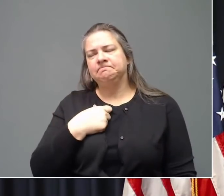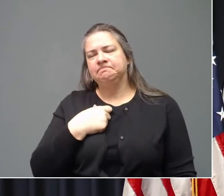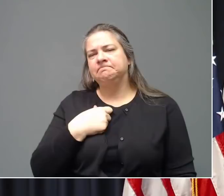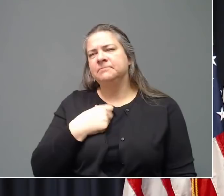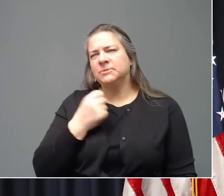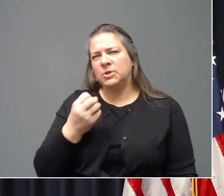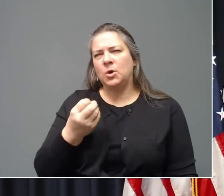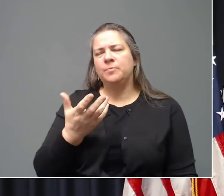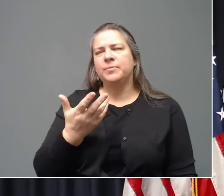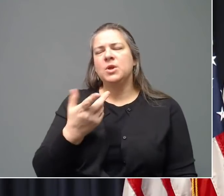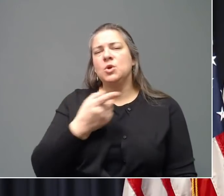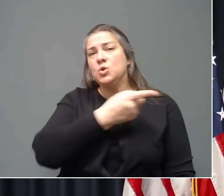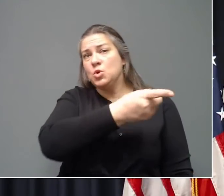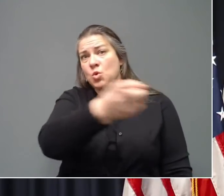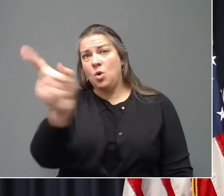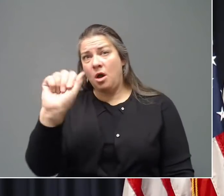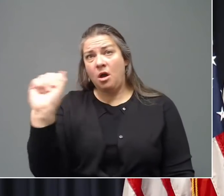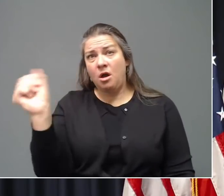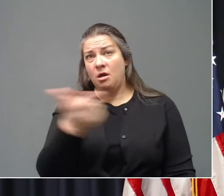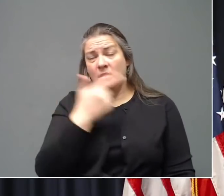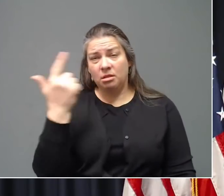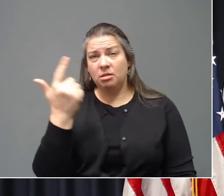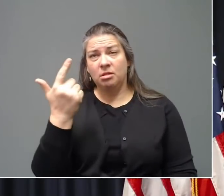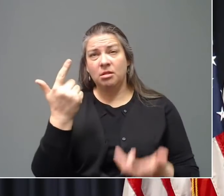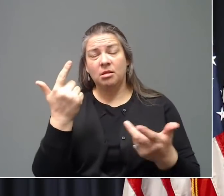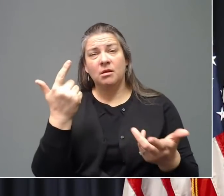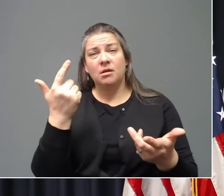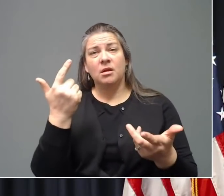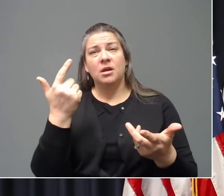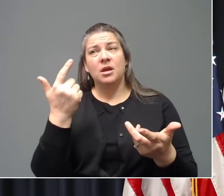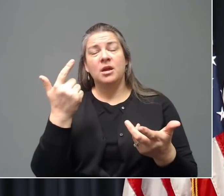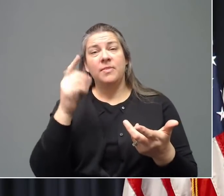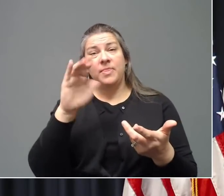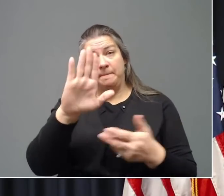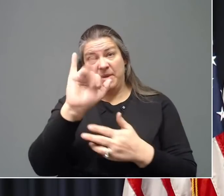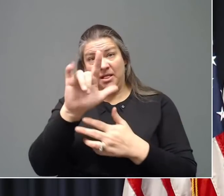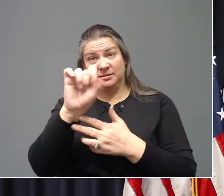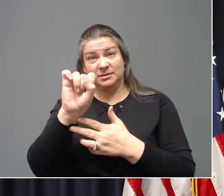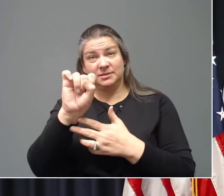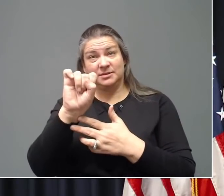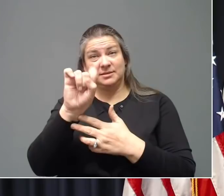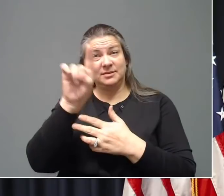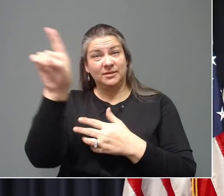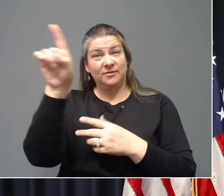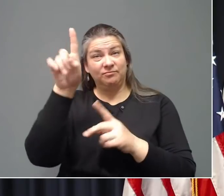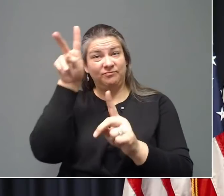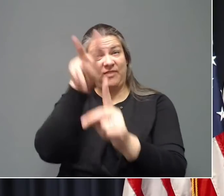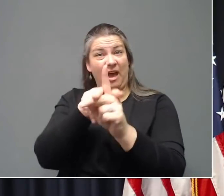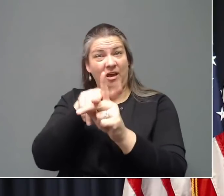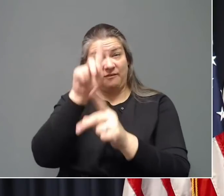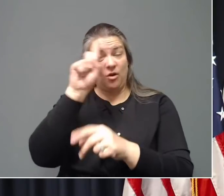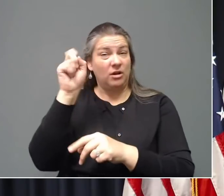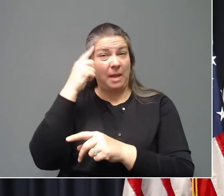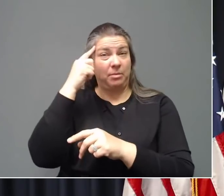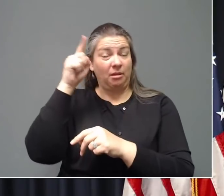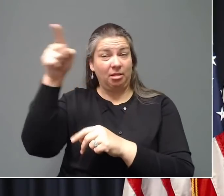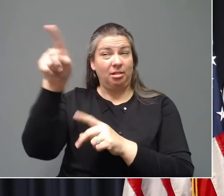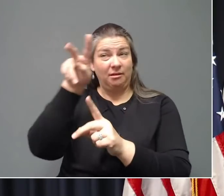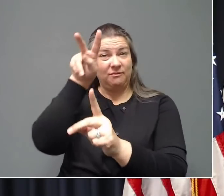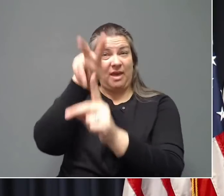informed. You can find the text of every one of these bills online at the Legislative, I think it's Resource Commission.